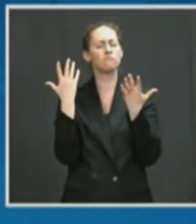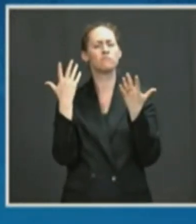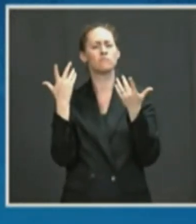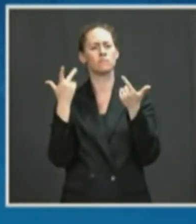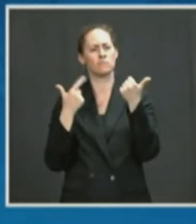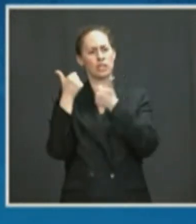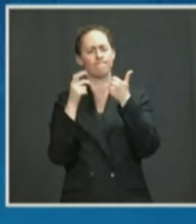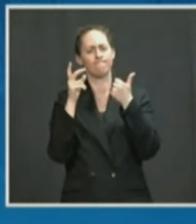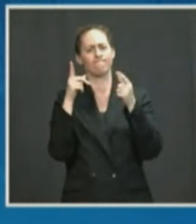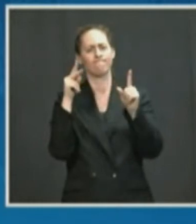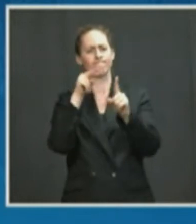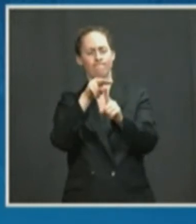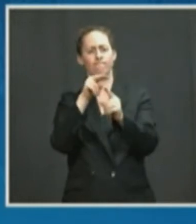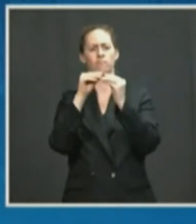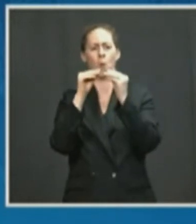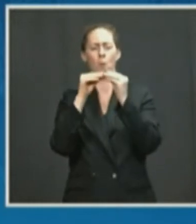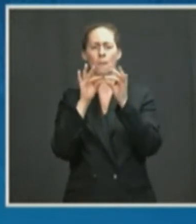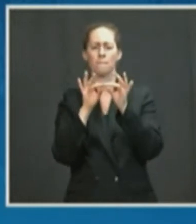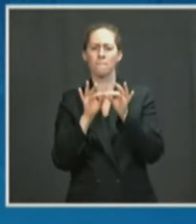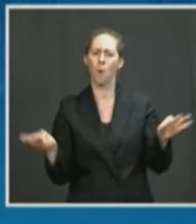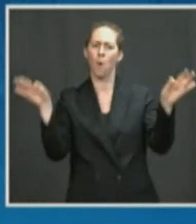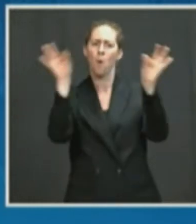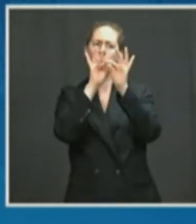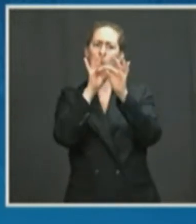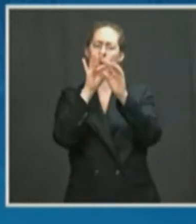a result of this bilateral meeting.